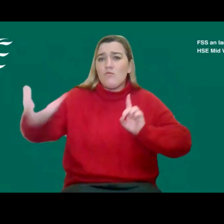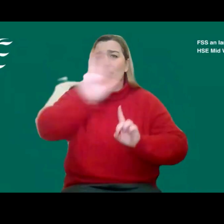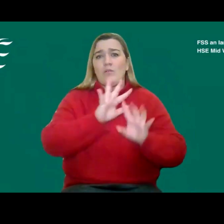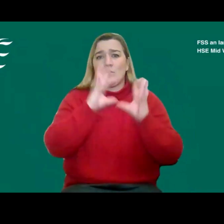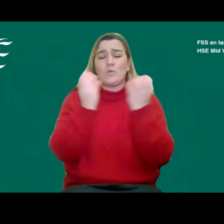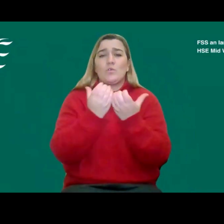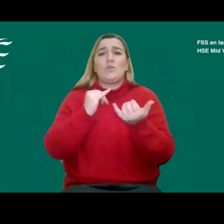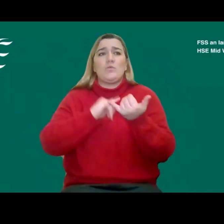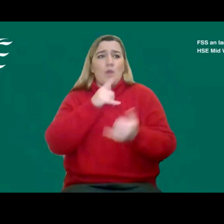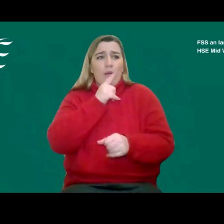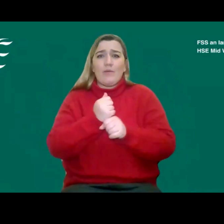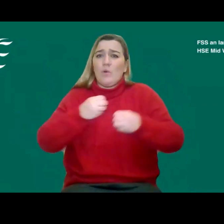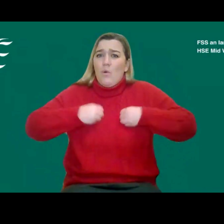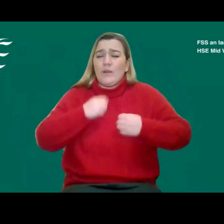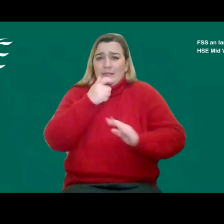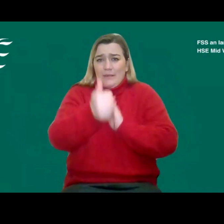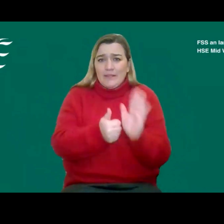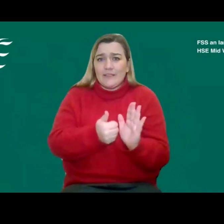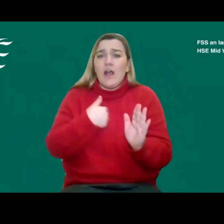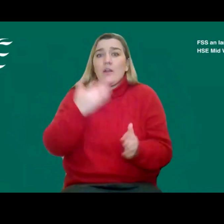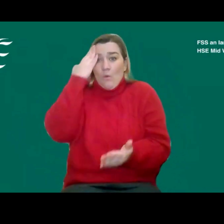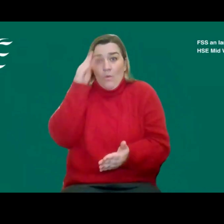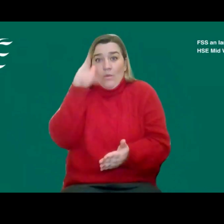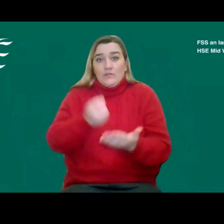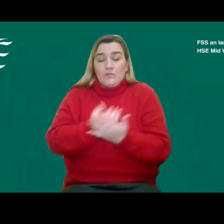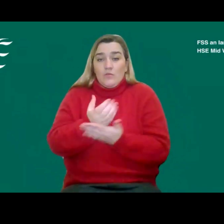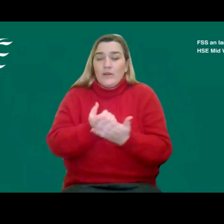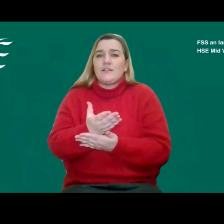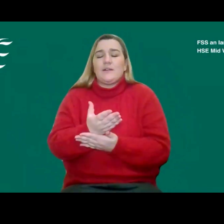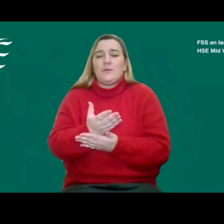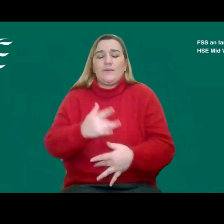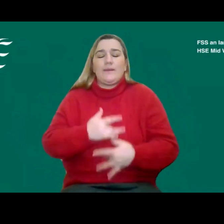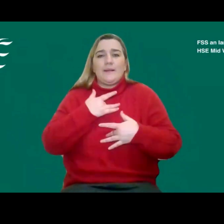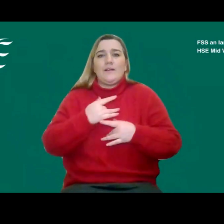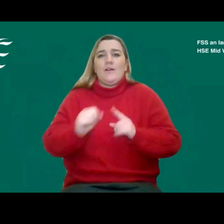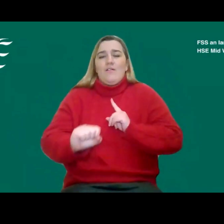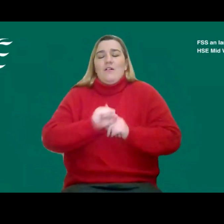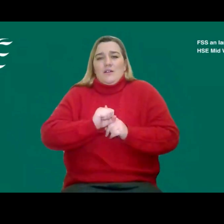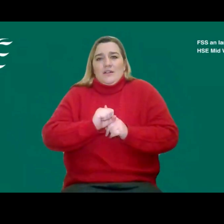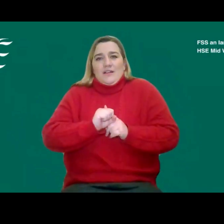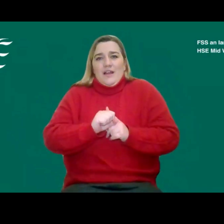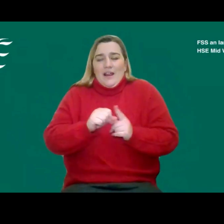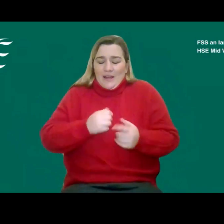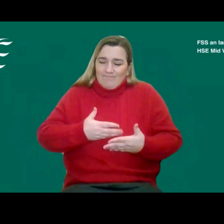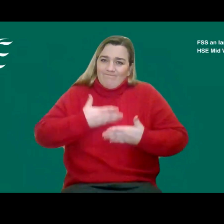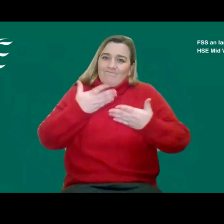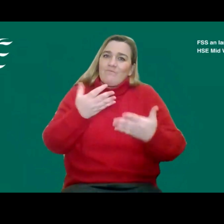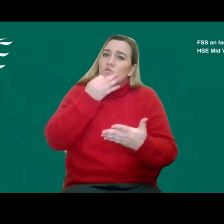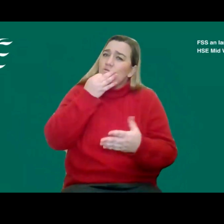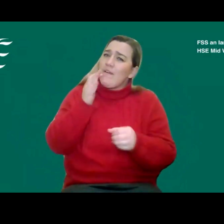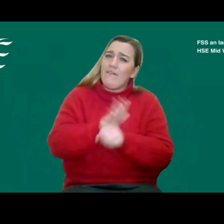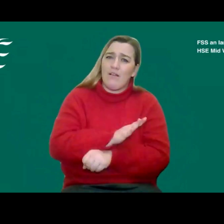and their journeys. I know these stories will resonate with you, and I express my great gratitude to these ladies for